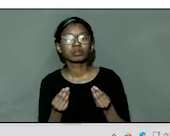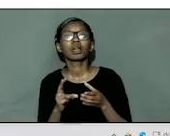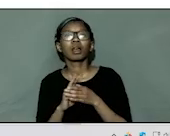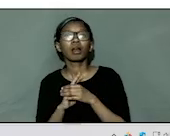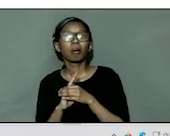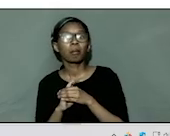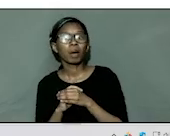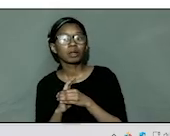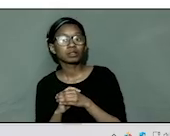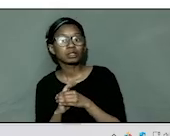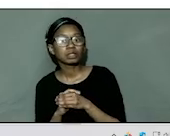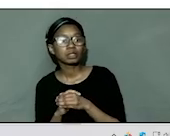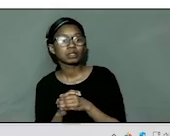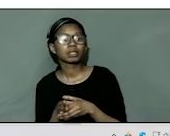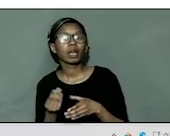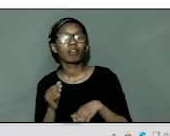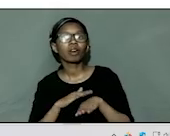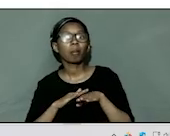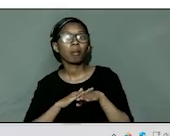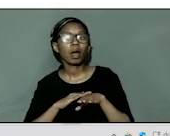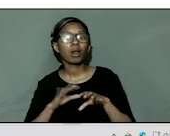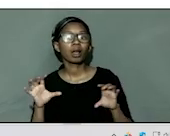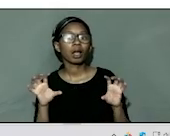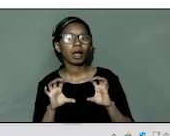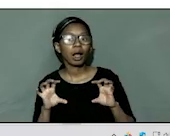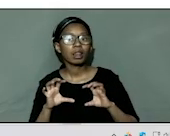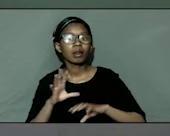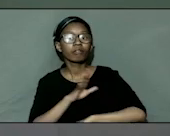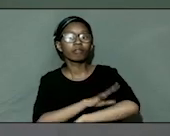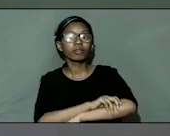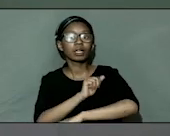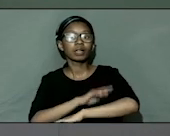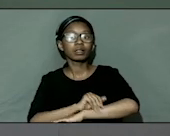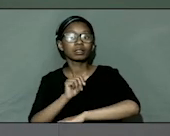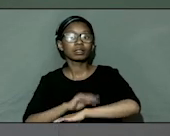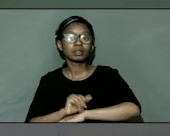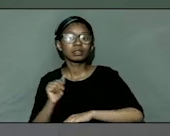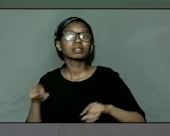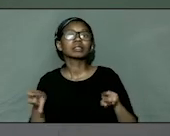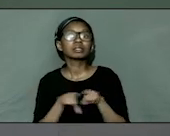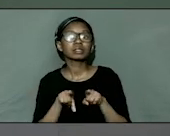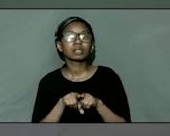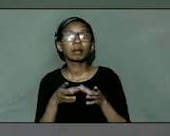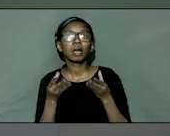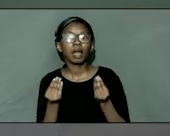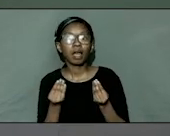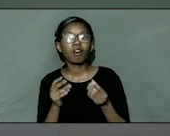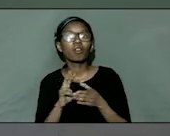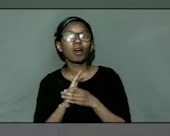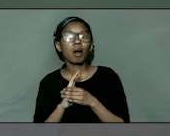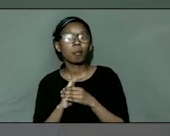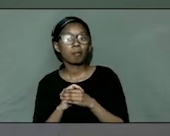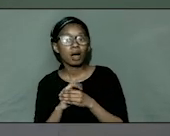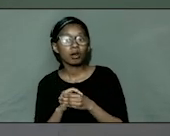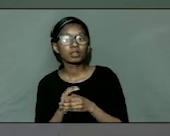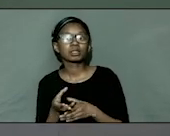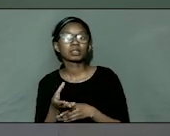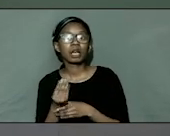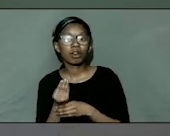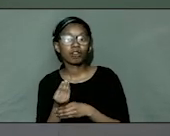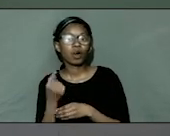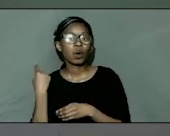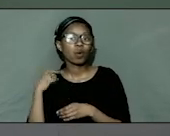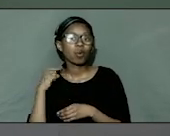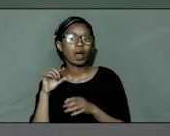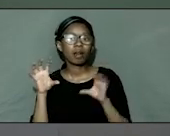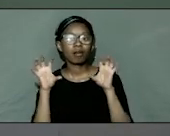with brown color fur, and there are mouse with what? White